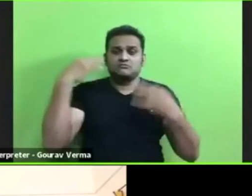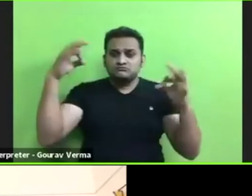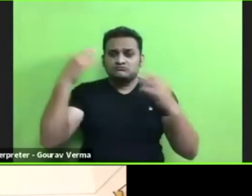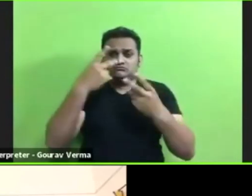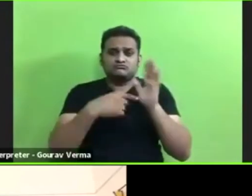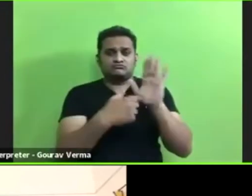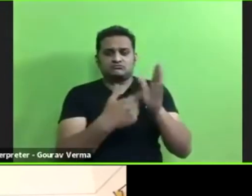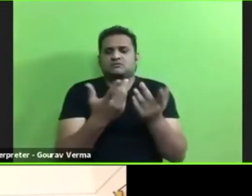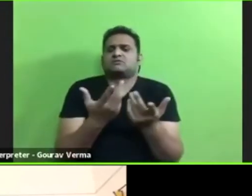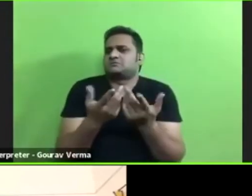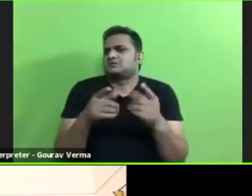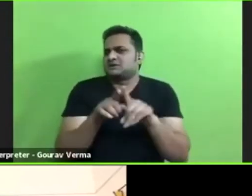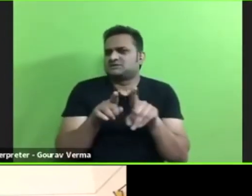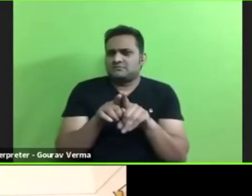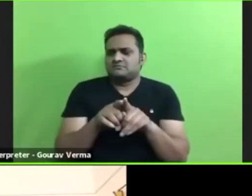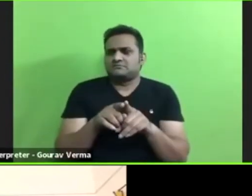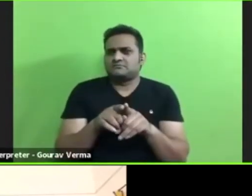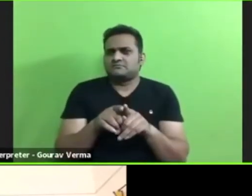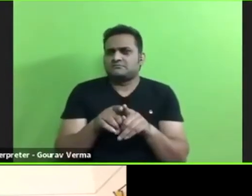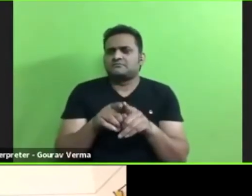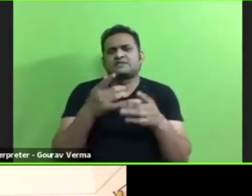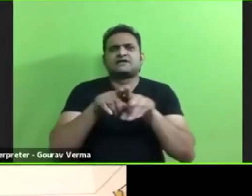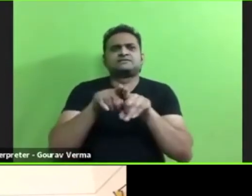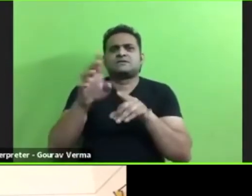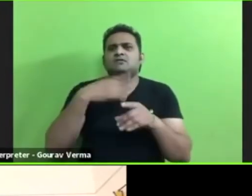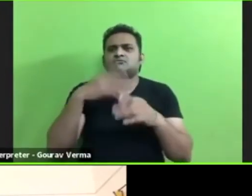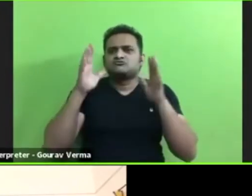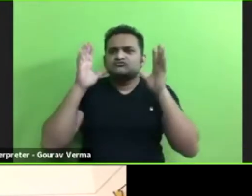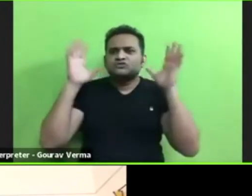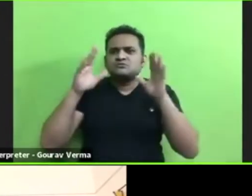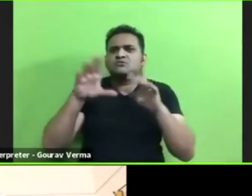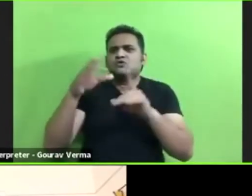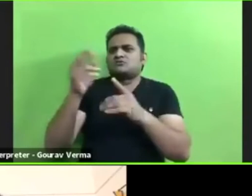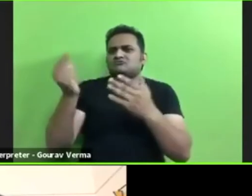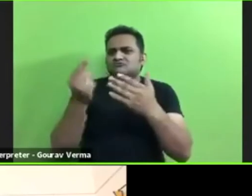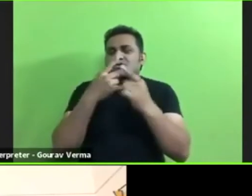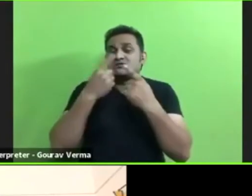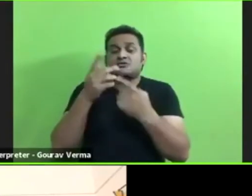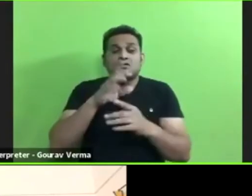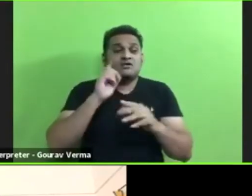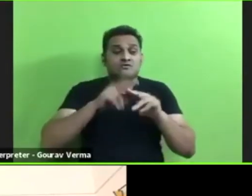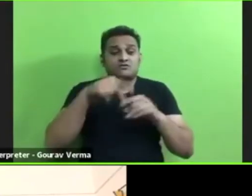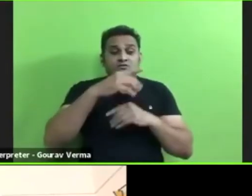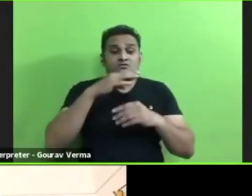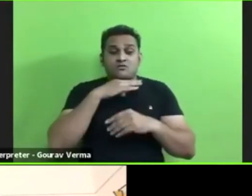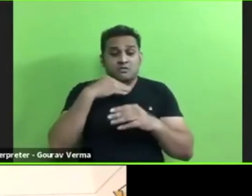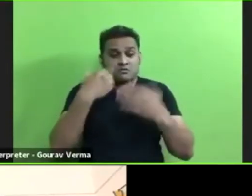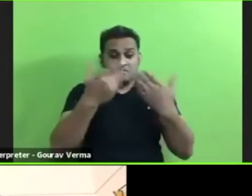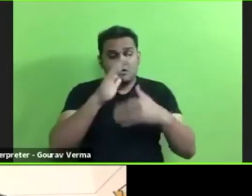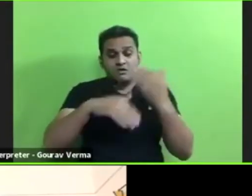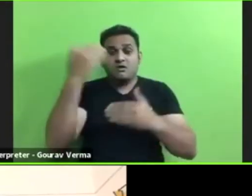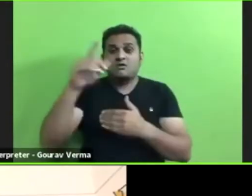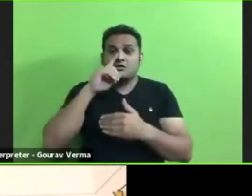That similarly was told, for example, in an Islamic context, when you die, you will get certain, heaven in virgins.